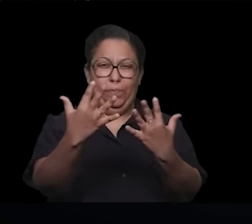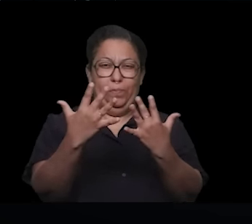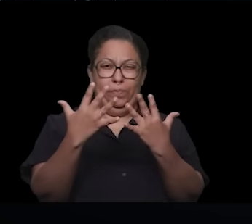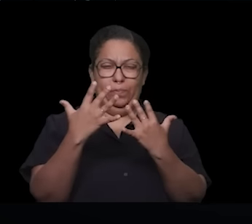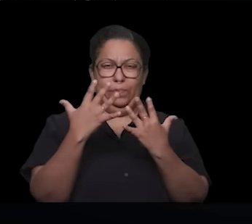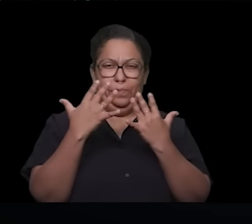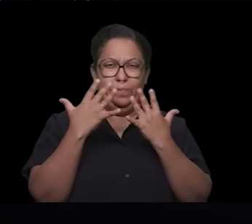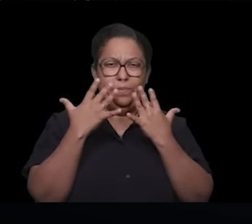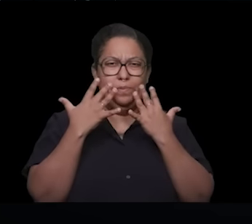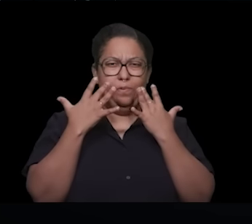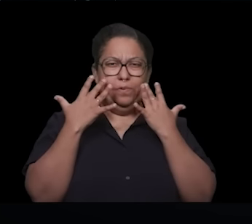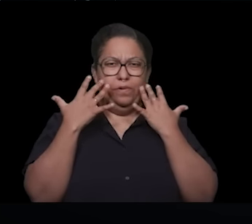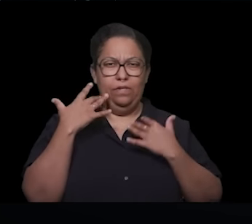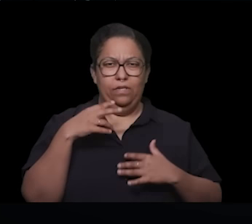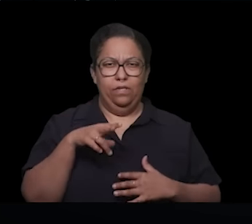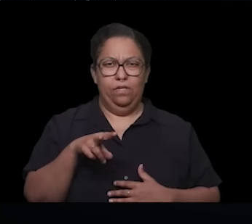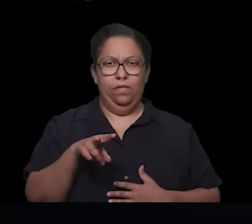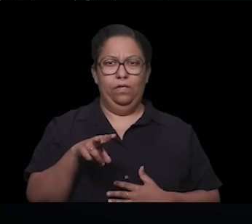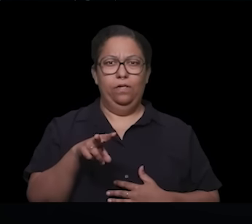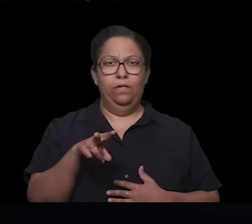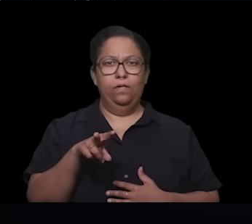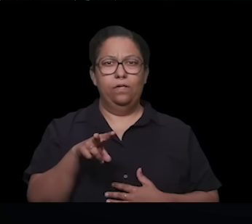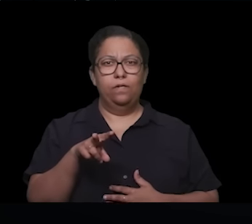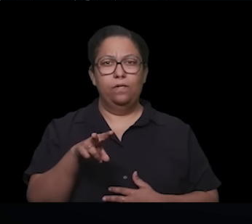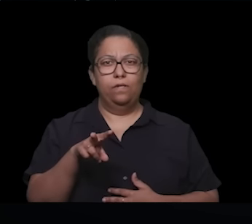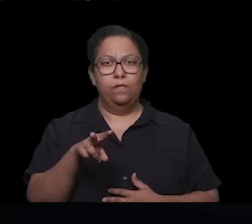tinges Oppenheimer's awed face.